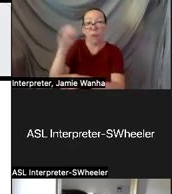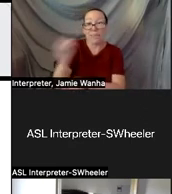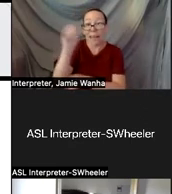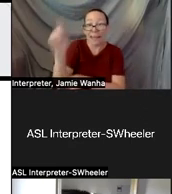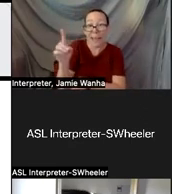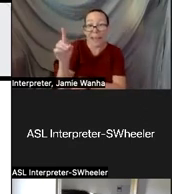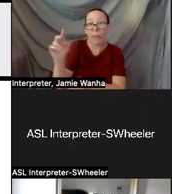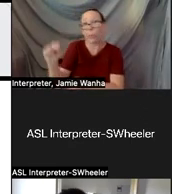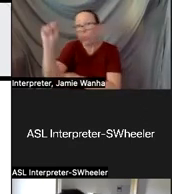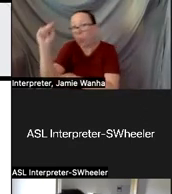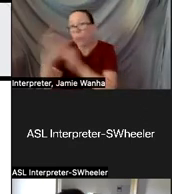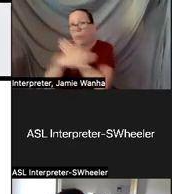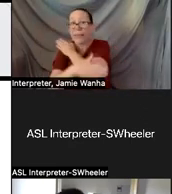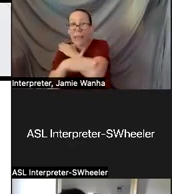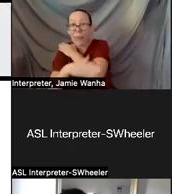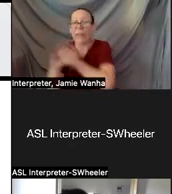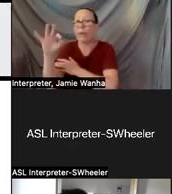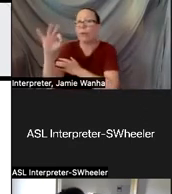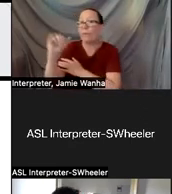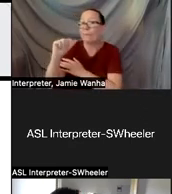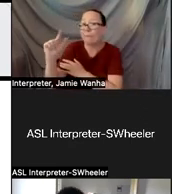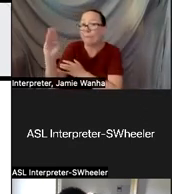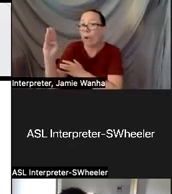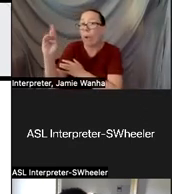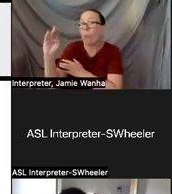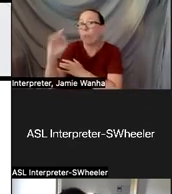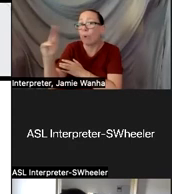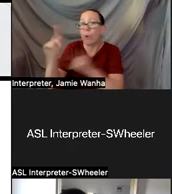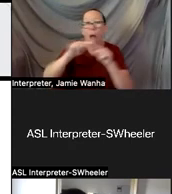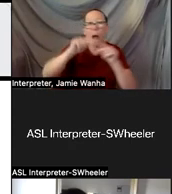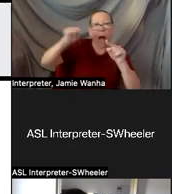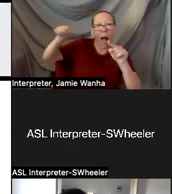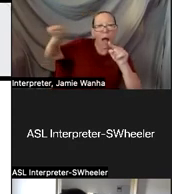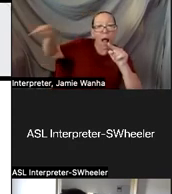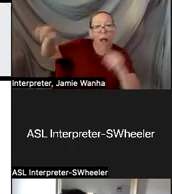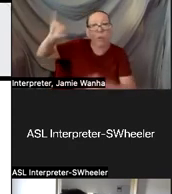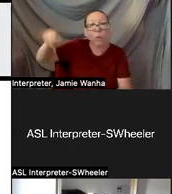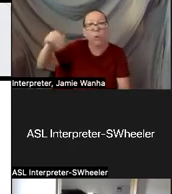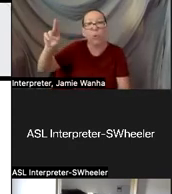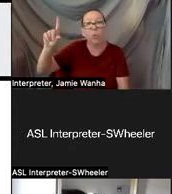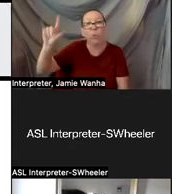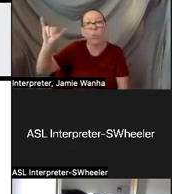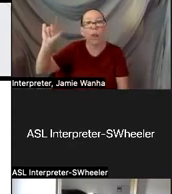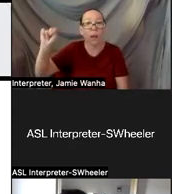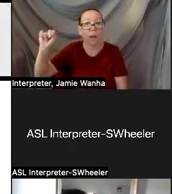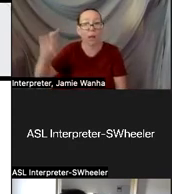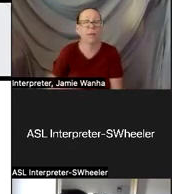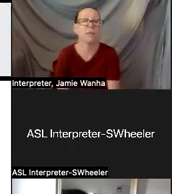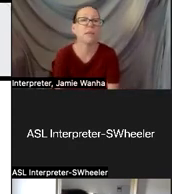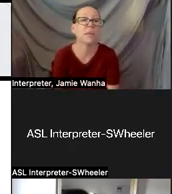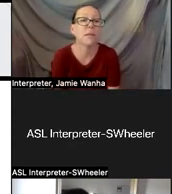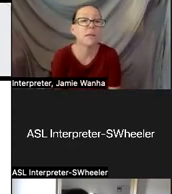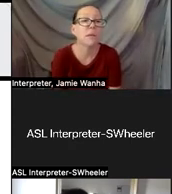San Marcos, Fallbrook, and then it goes all the way out to Jillian. So we have sites that